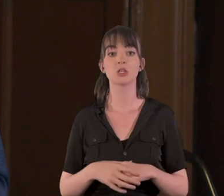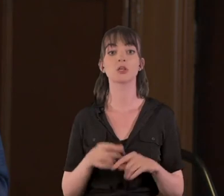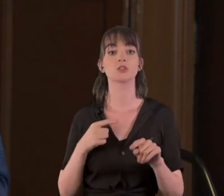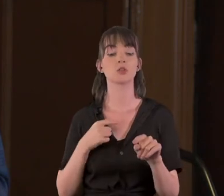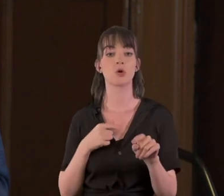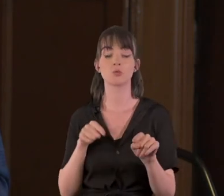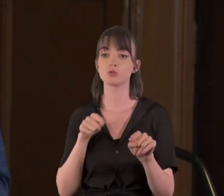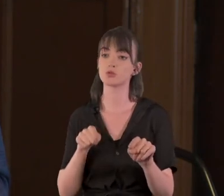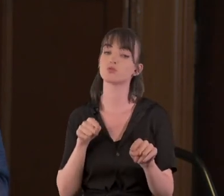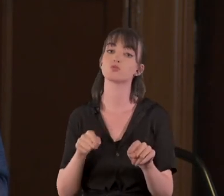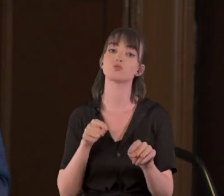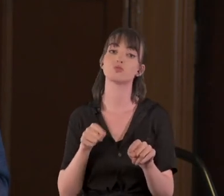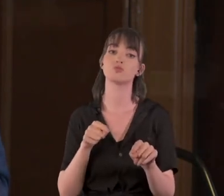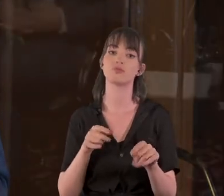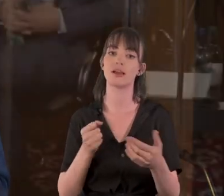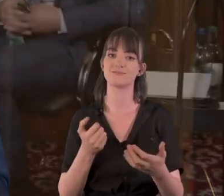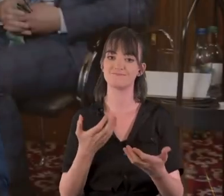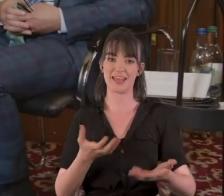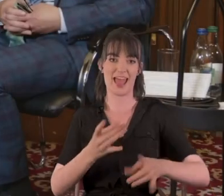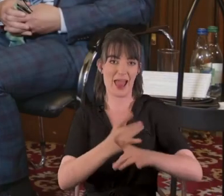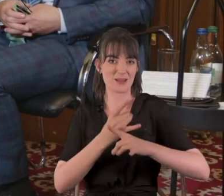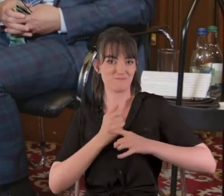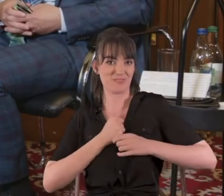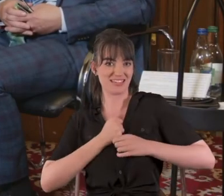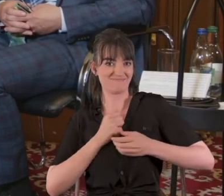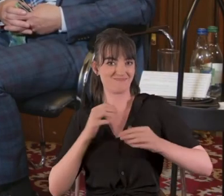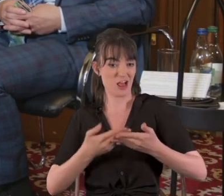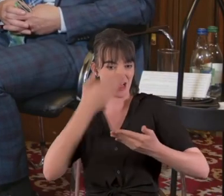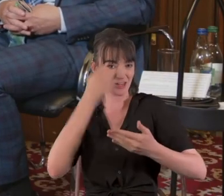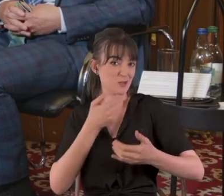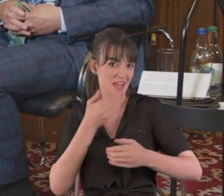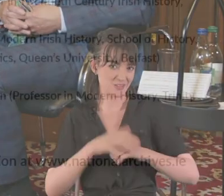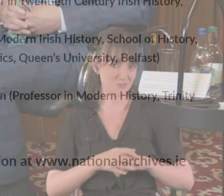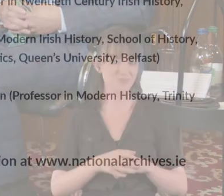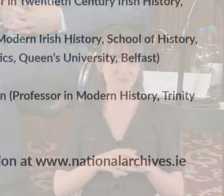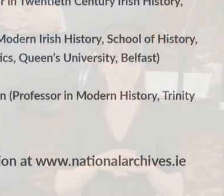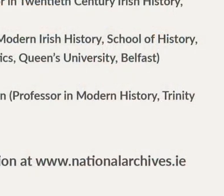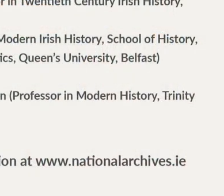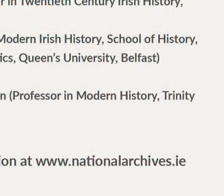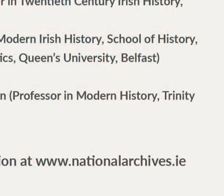held the hand of this amateur all evening. So thank you very much. Thank you very much.